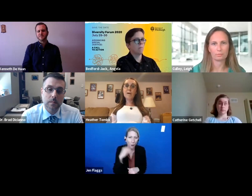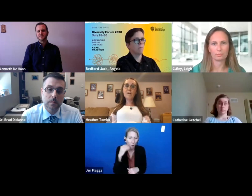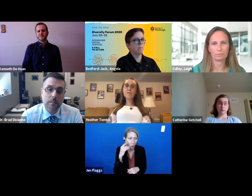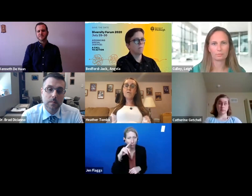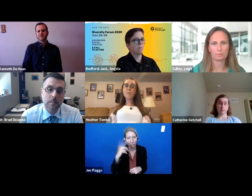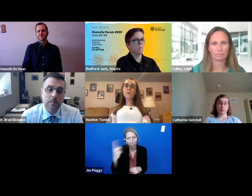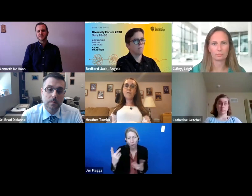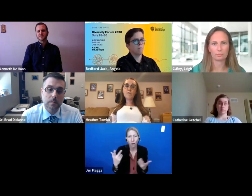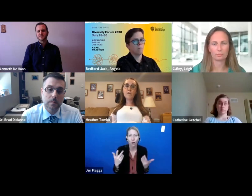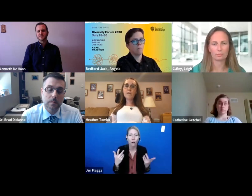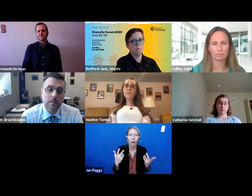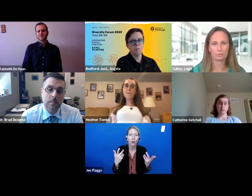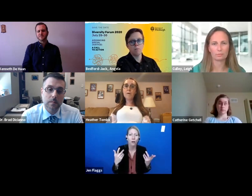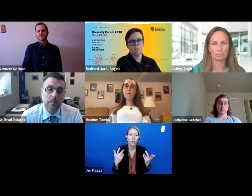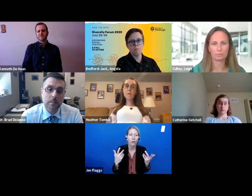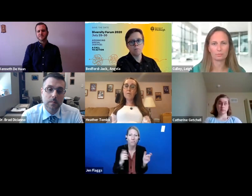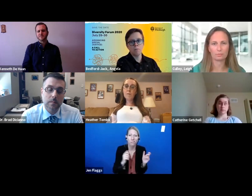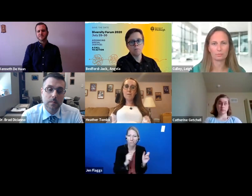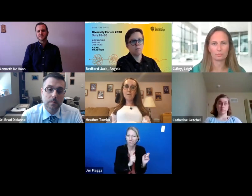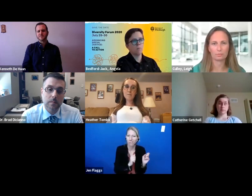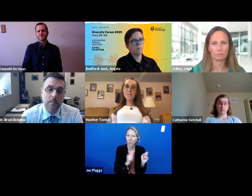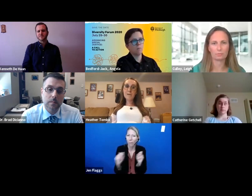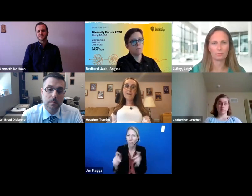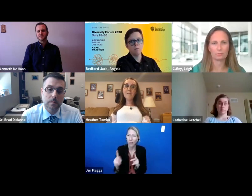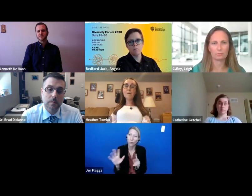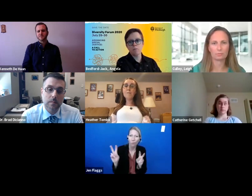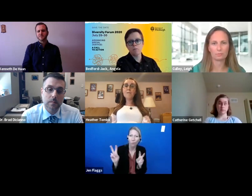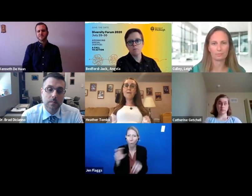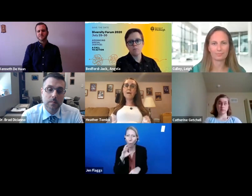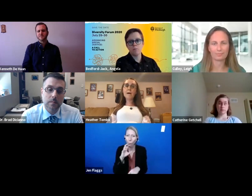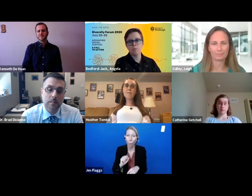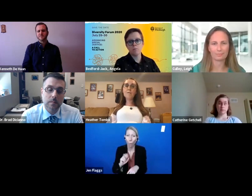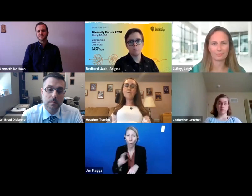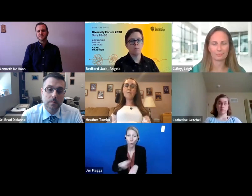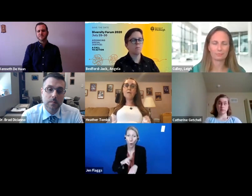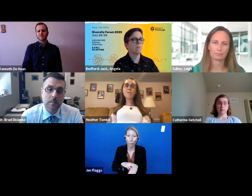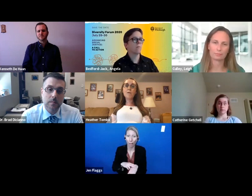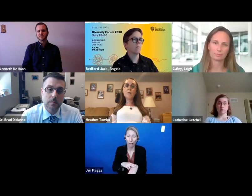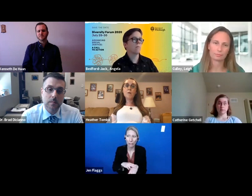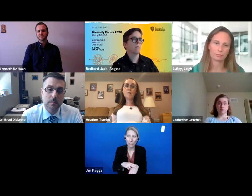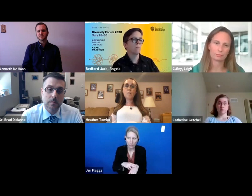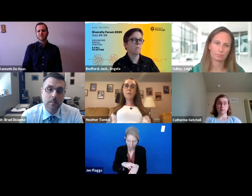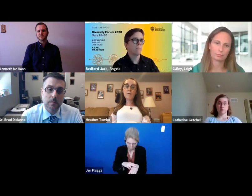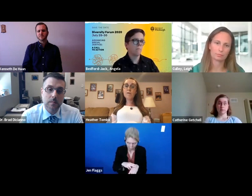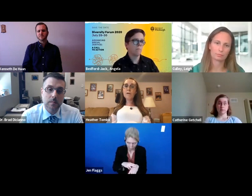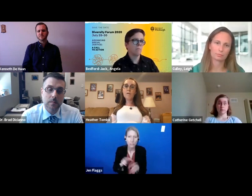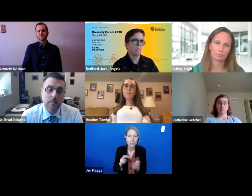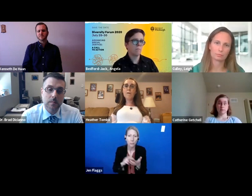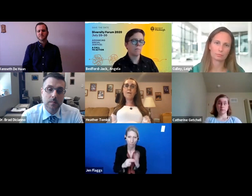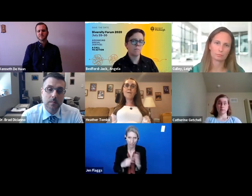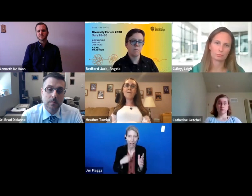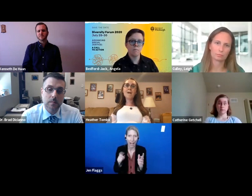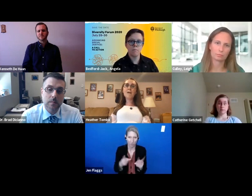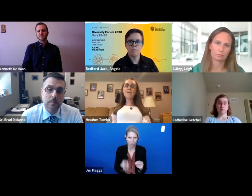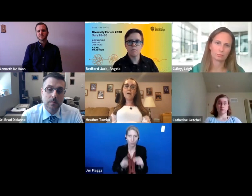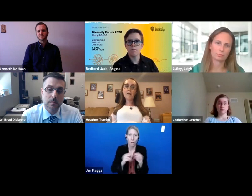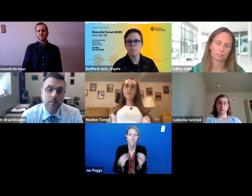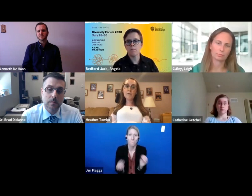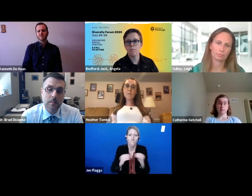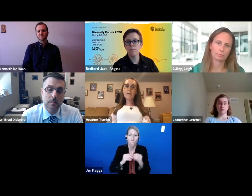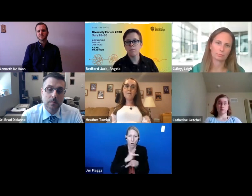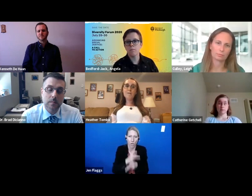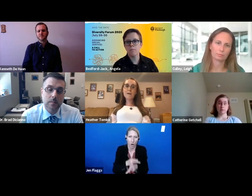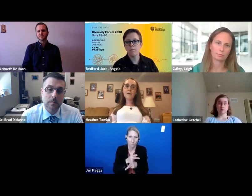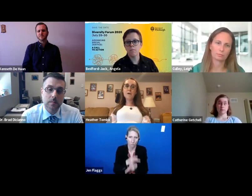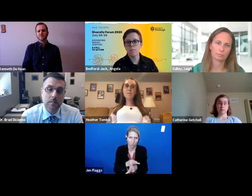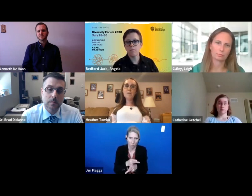to go back to really the old normal, that means that I have to be even more careful and